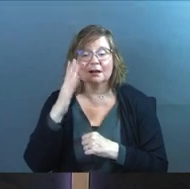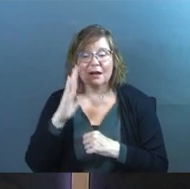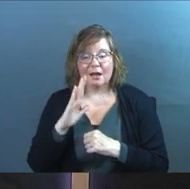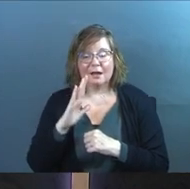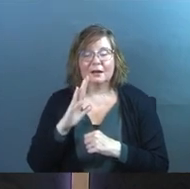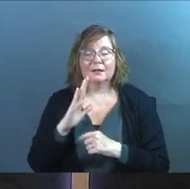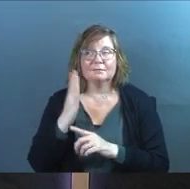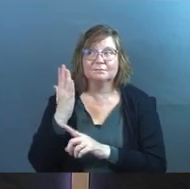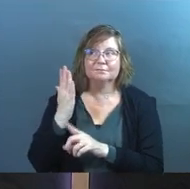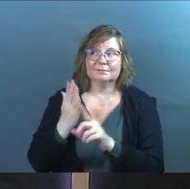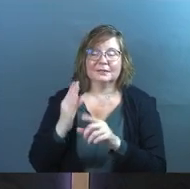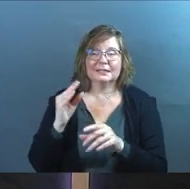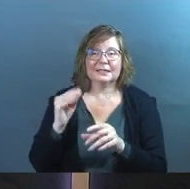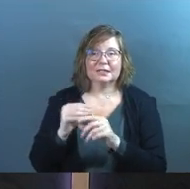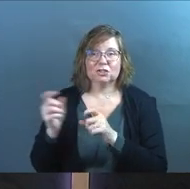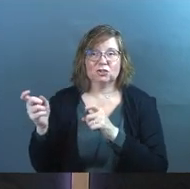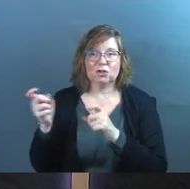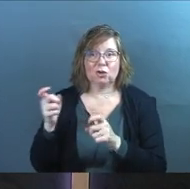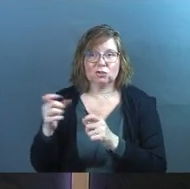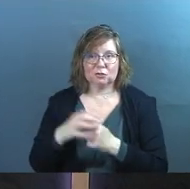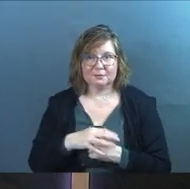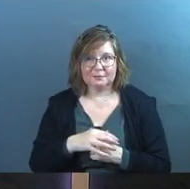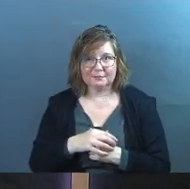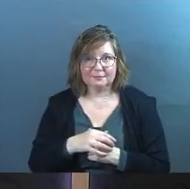God is in charge.